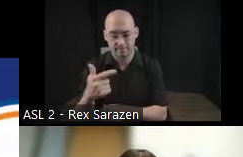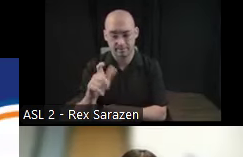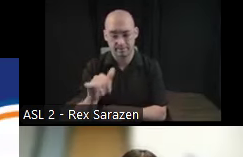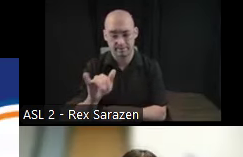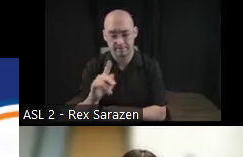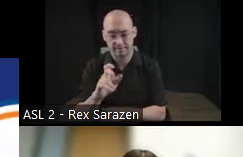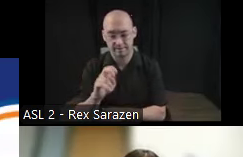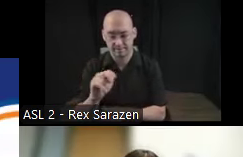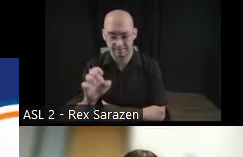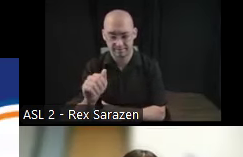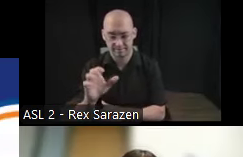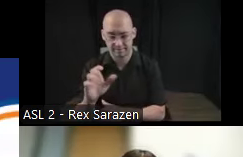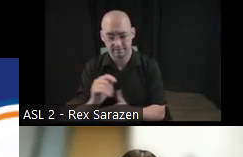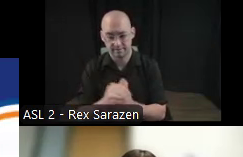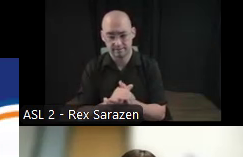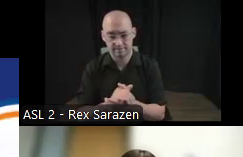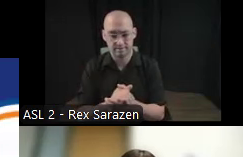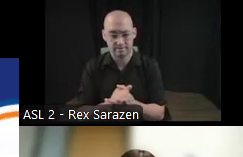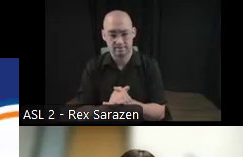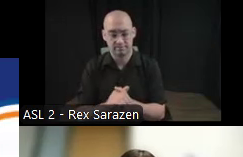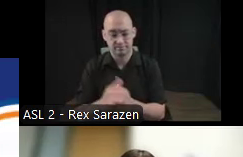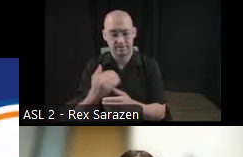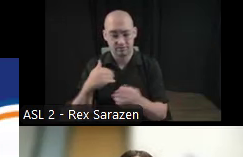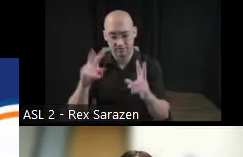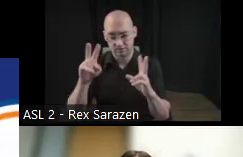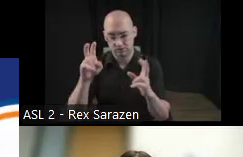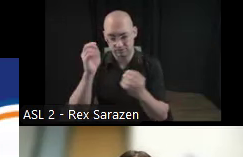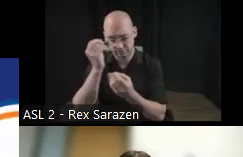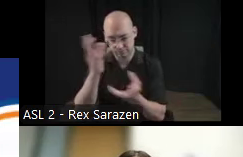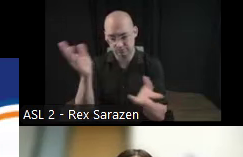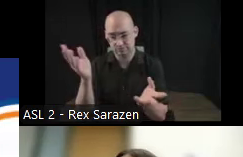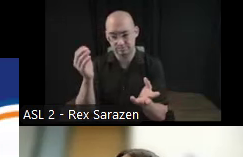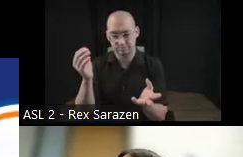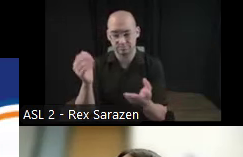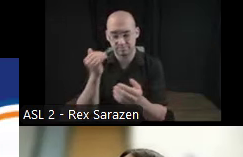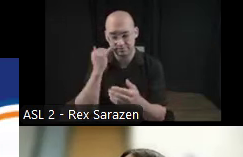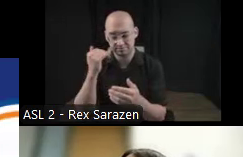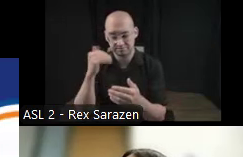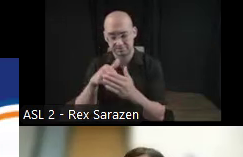If you're experiencing issues, feel free to let us know in the chat.